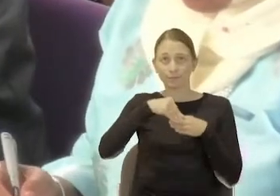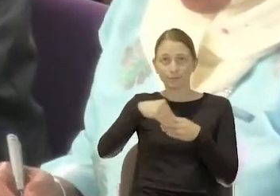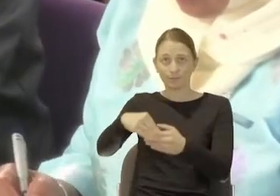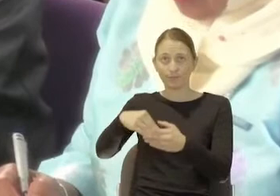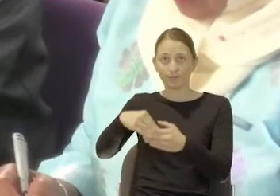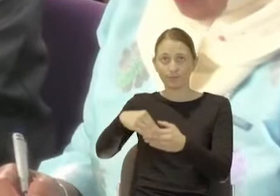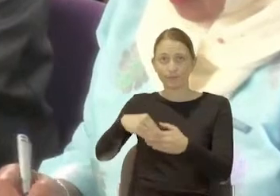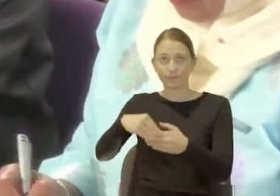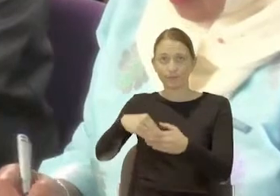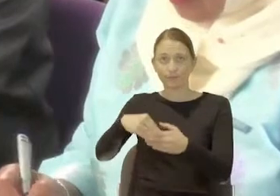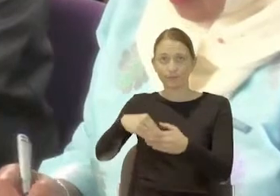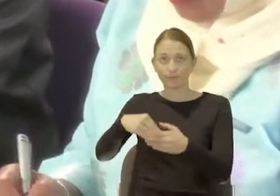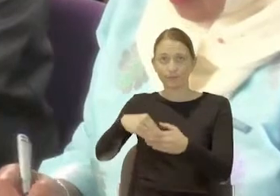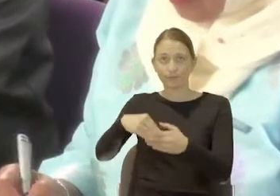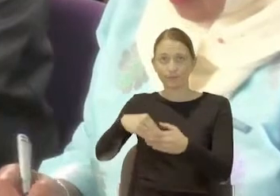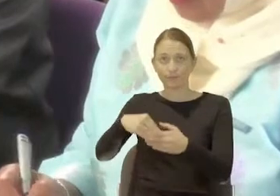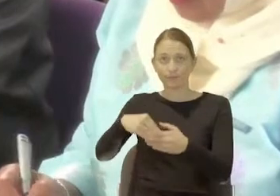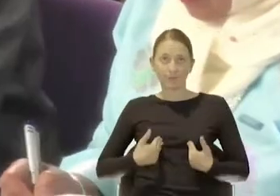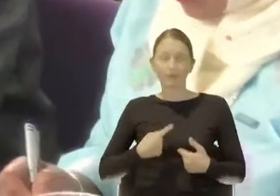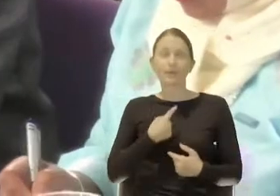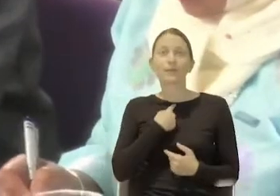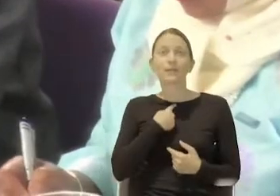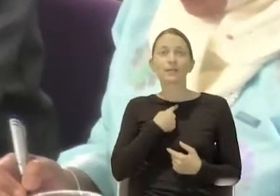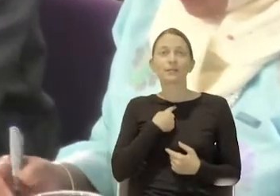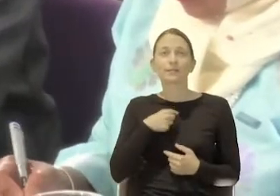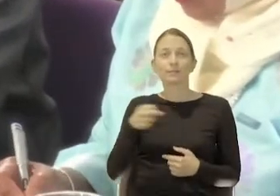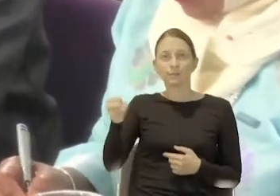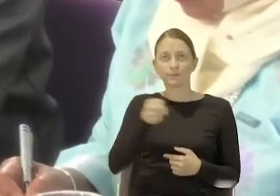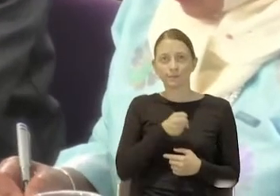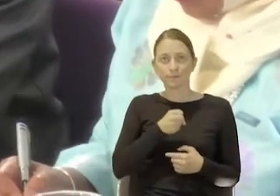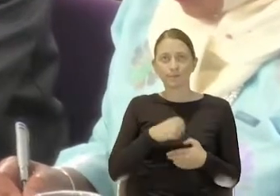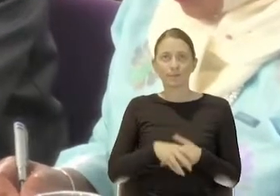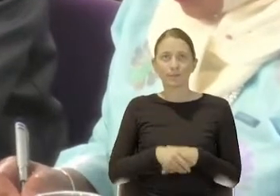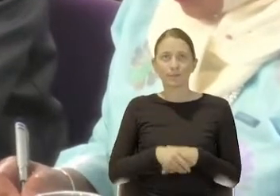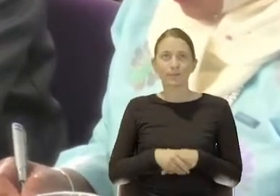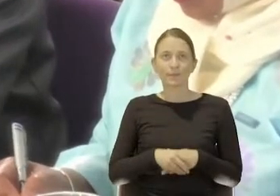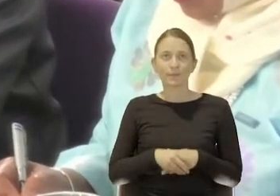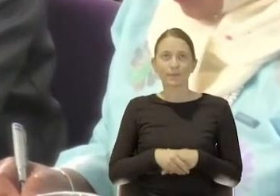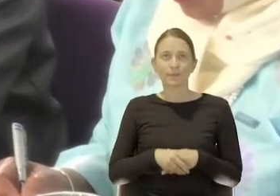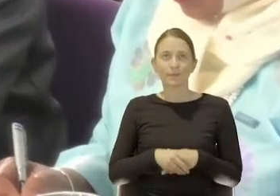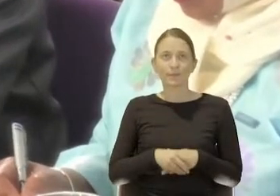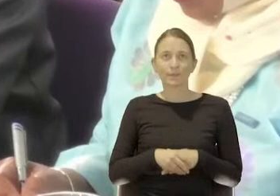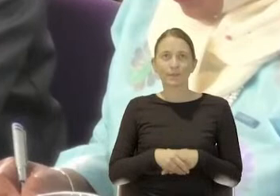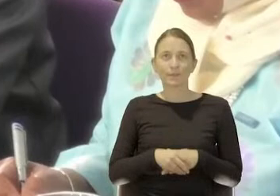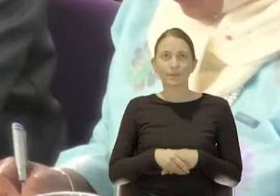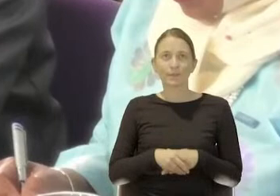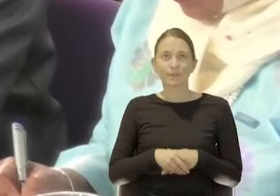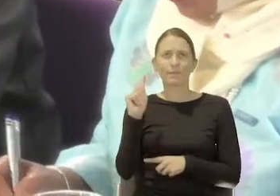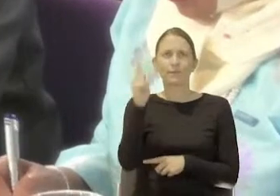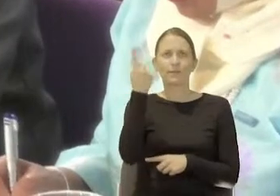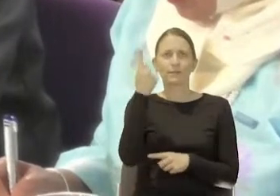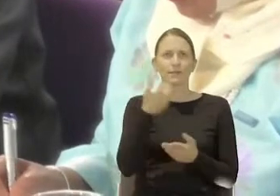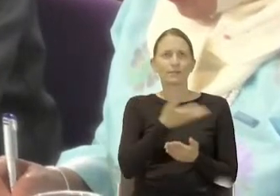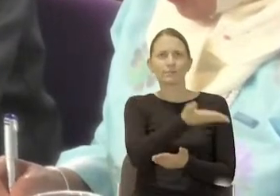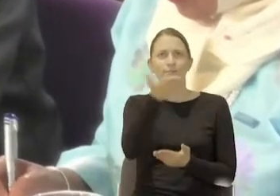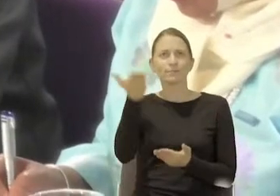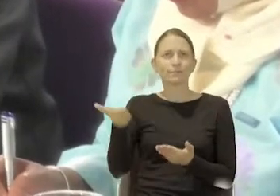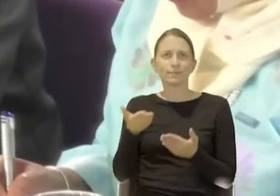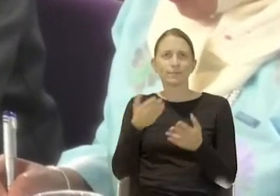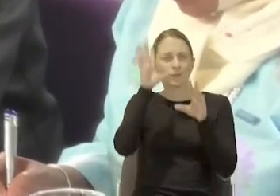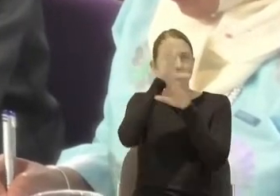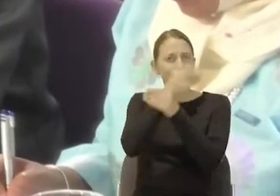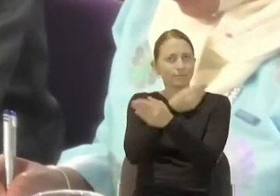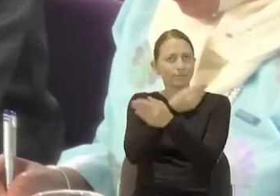Let me begin by greeting you all, Under Secretary General Maimuna Modsharif,